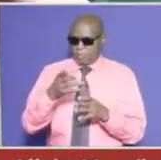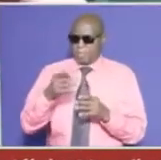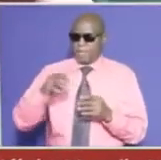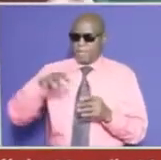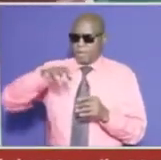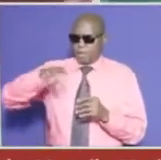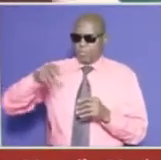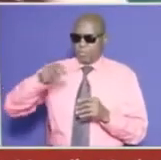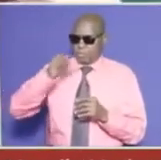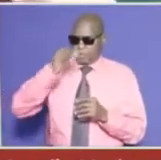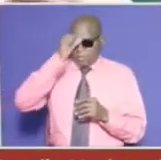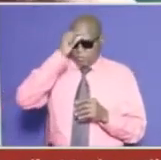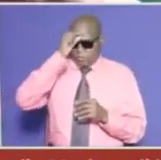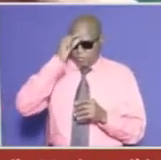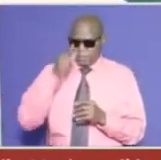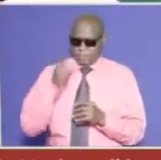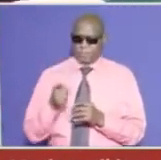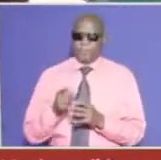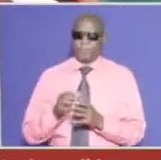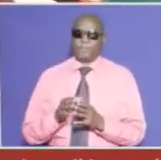government